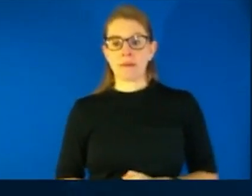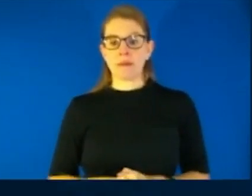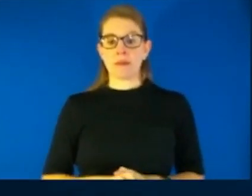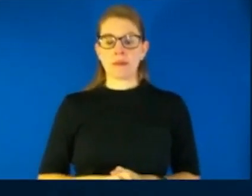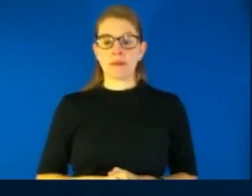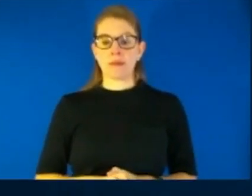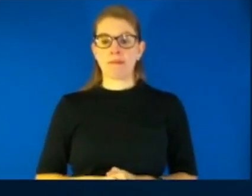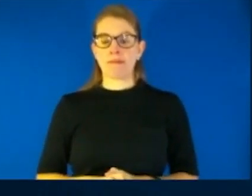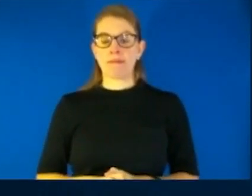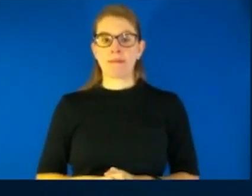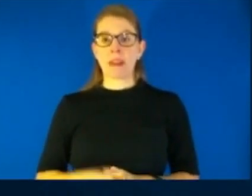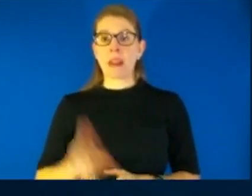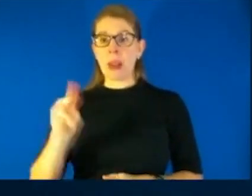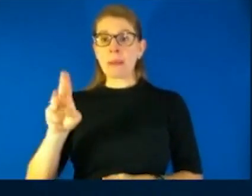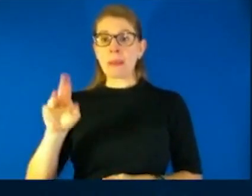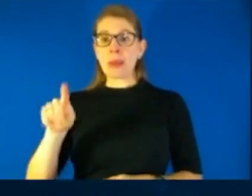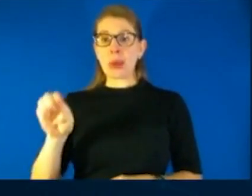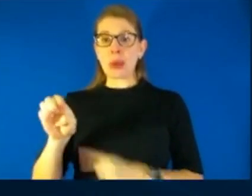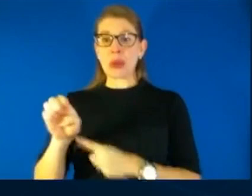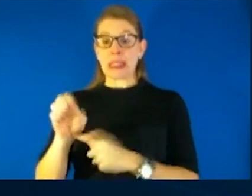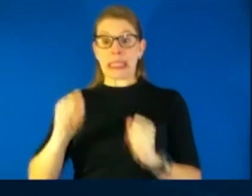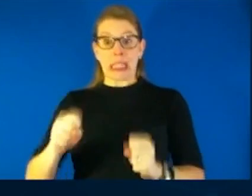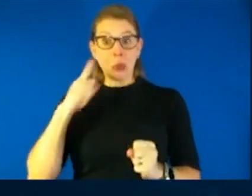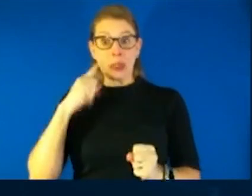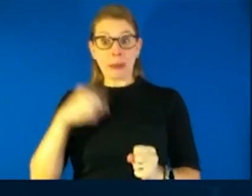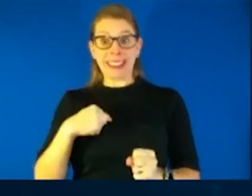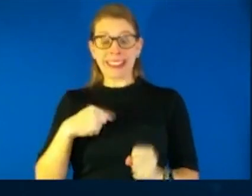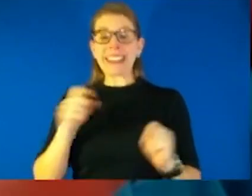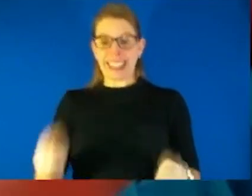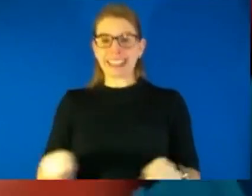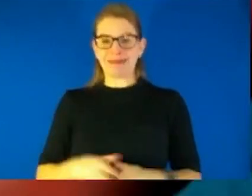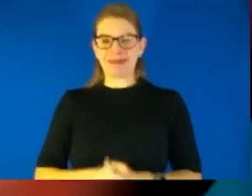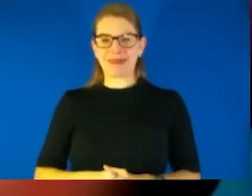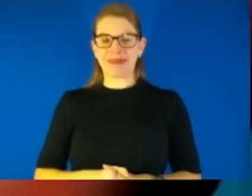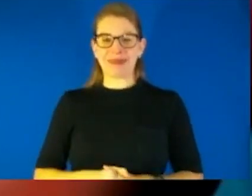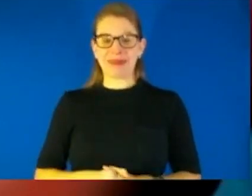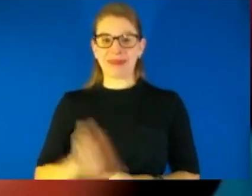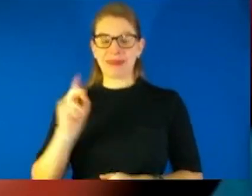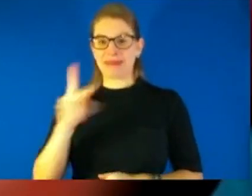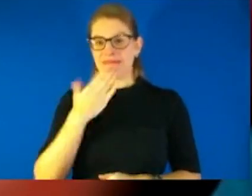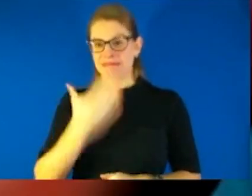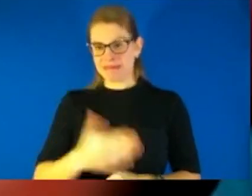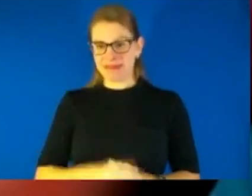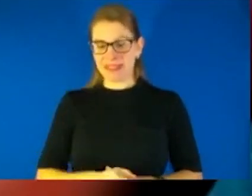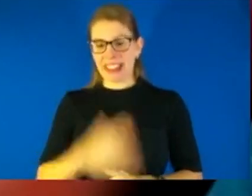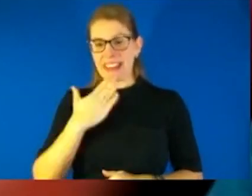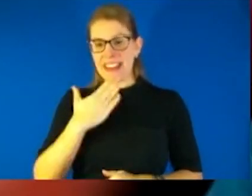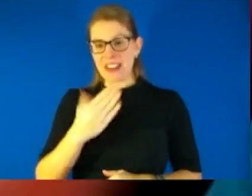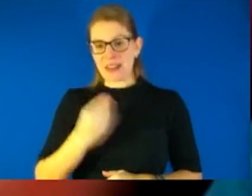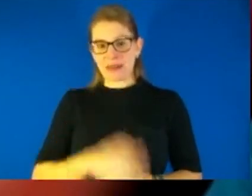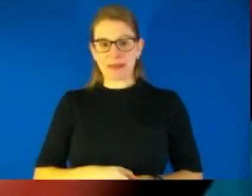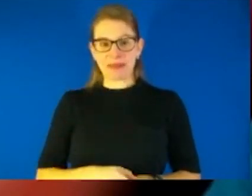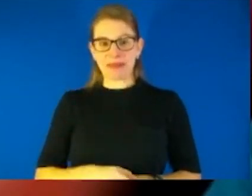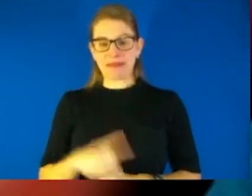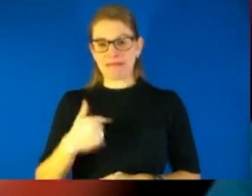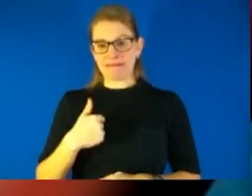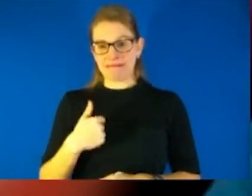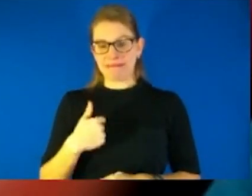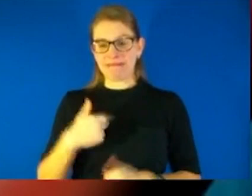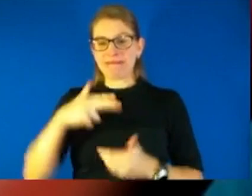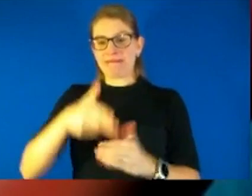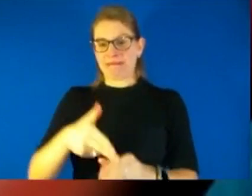Are you on mute? Can you hear me? I can. I Can got you hear me? Okay, Yep. good. Thank you, Jessica, for having us